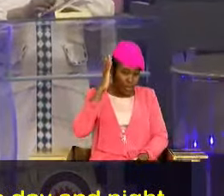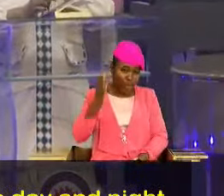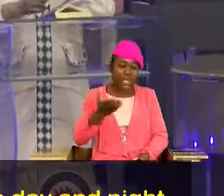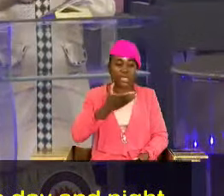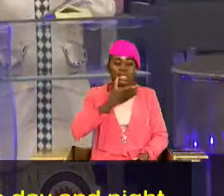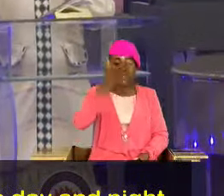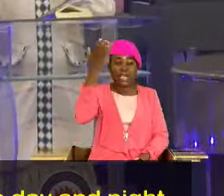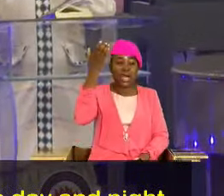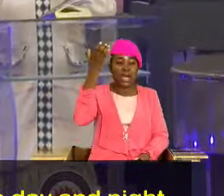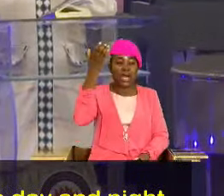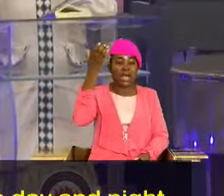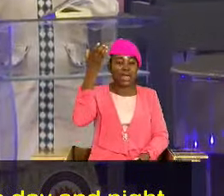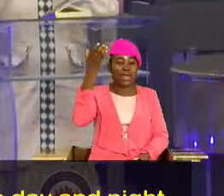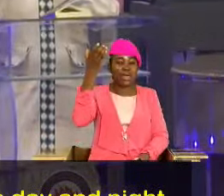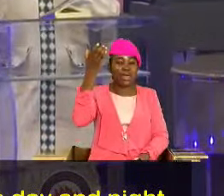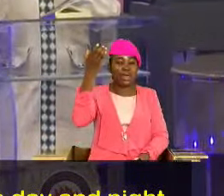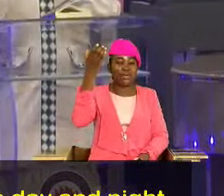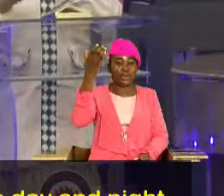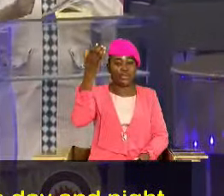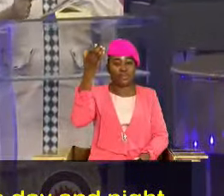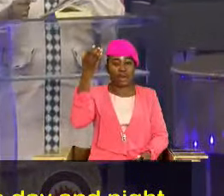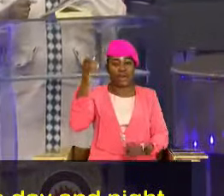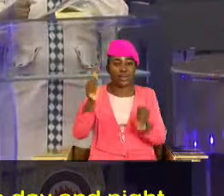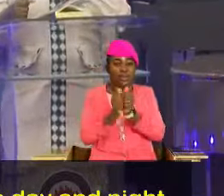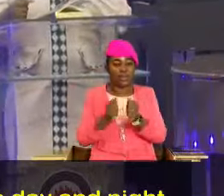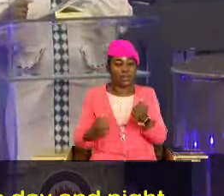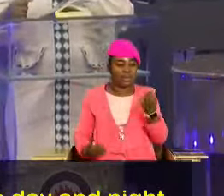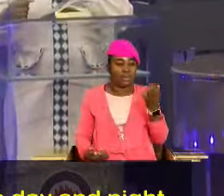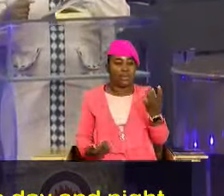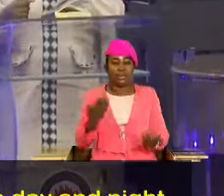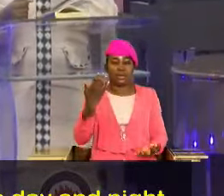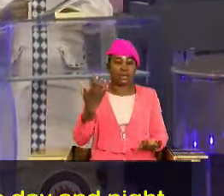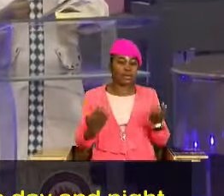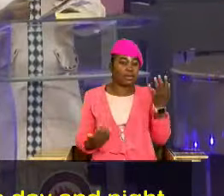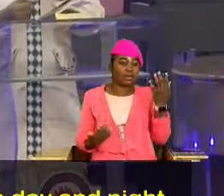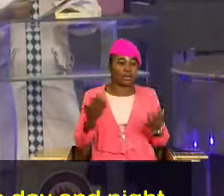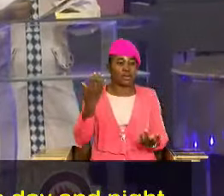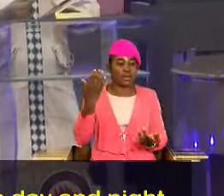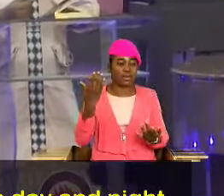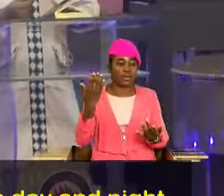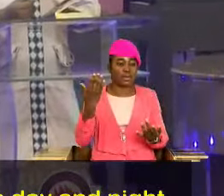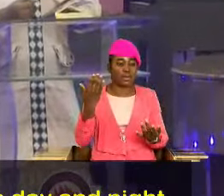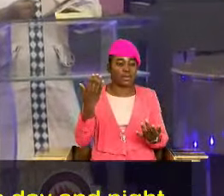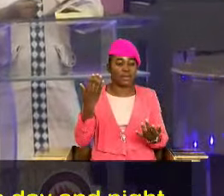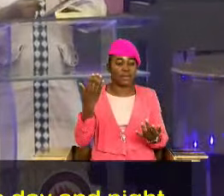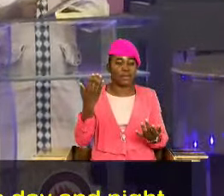with power say without any